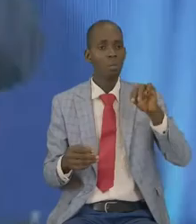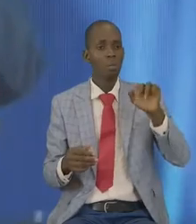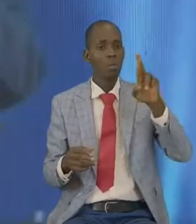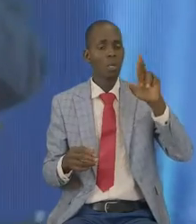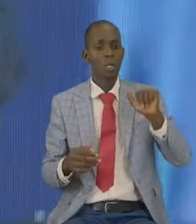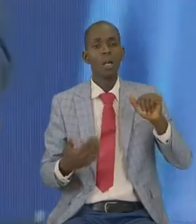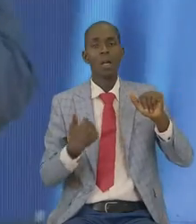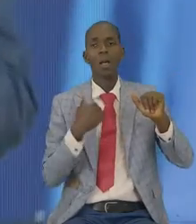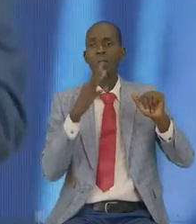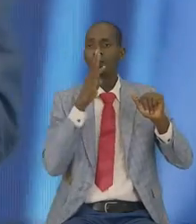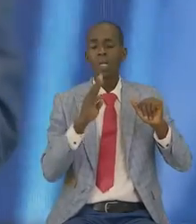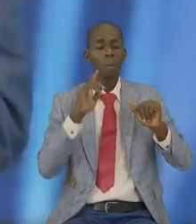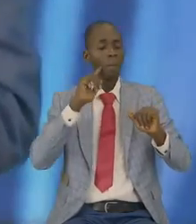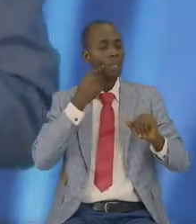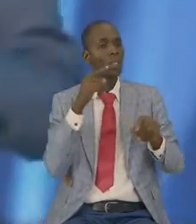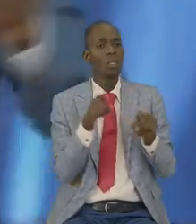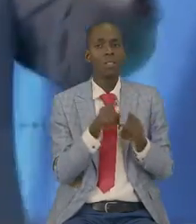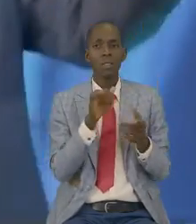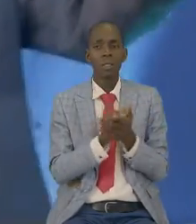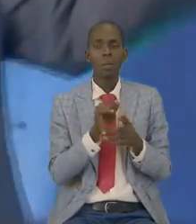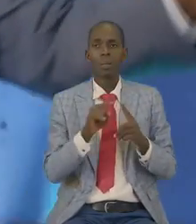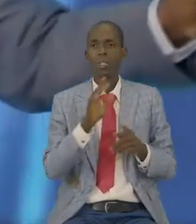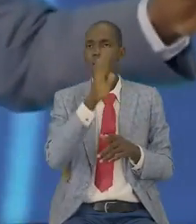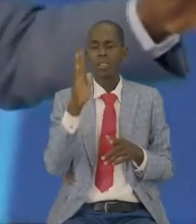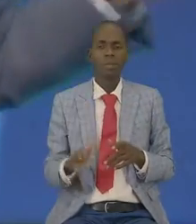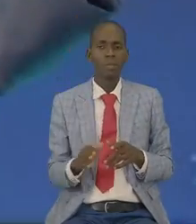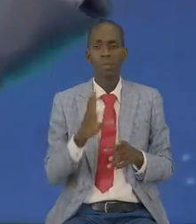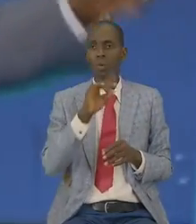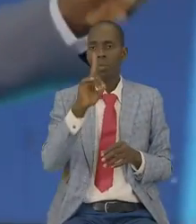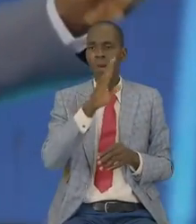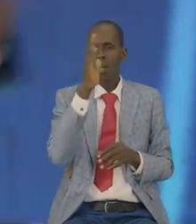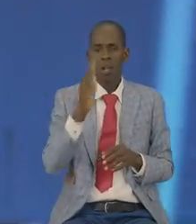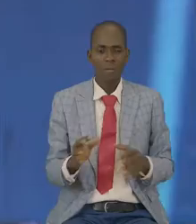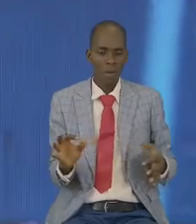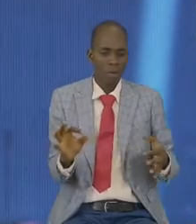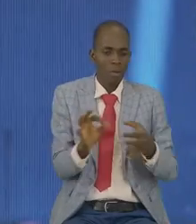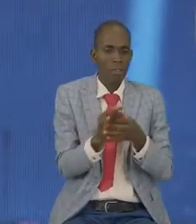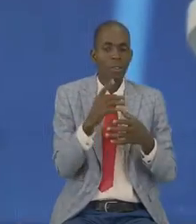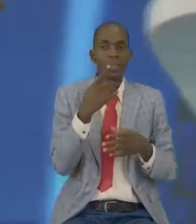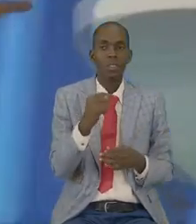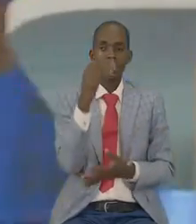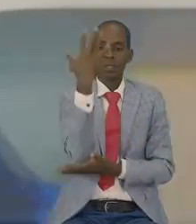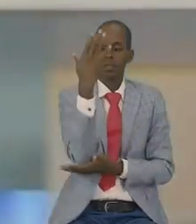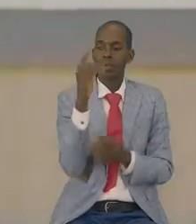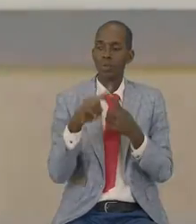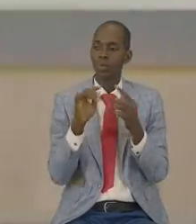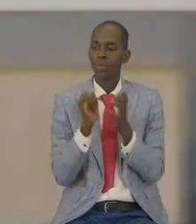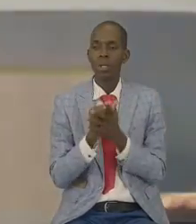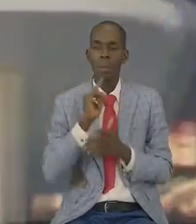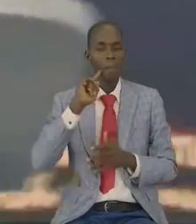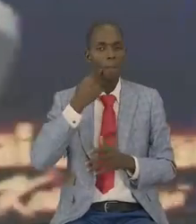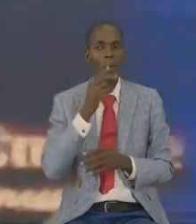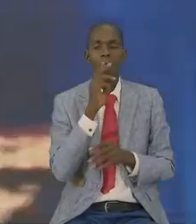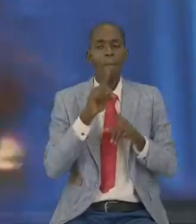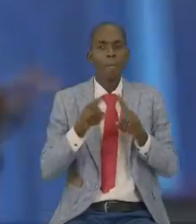nobody ever connected the tree with the marrow, with the bitter water. But revelation